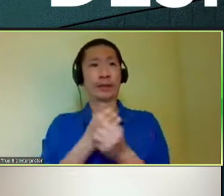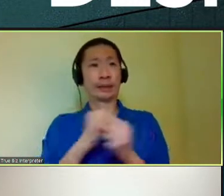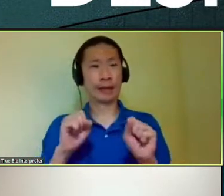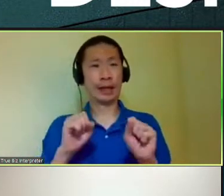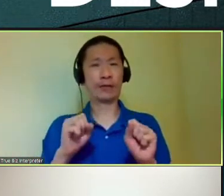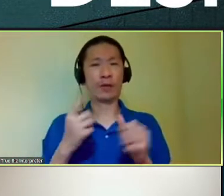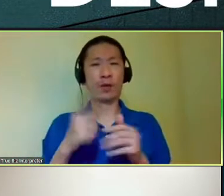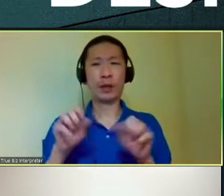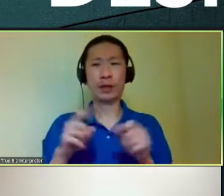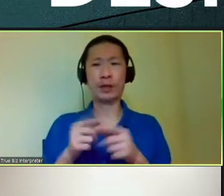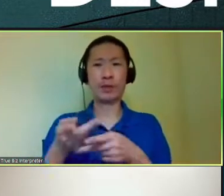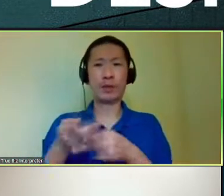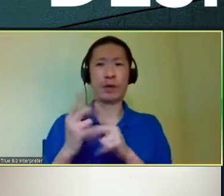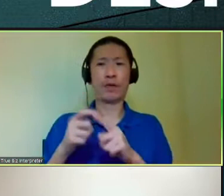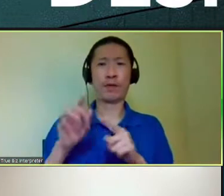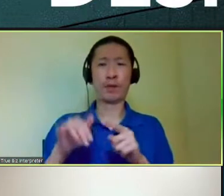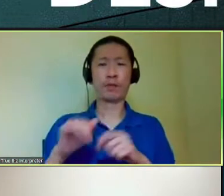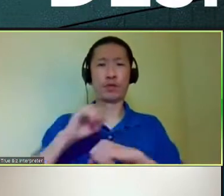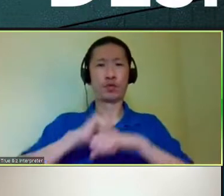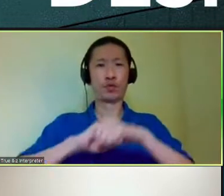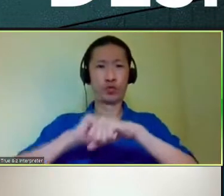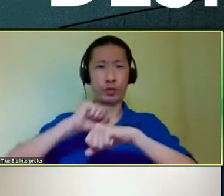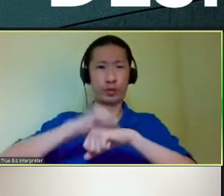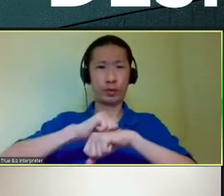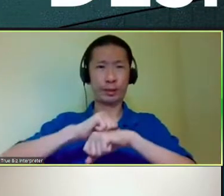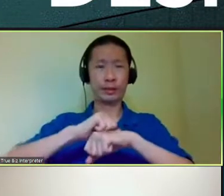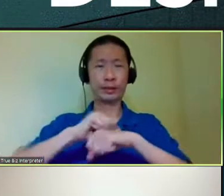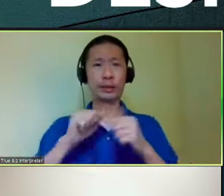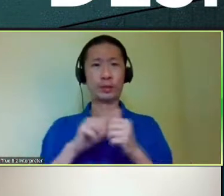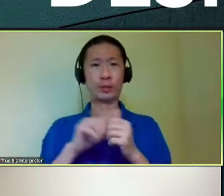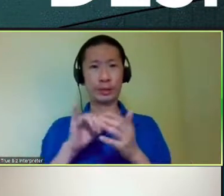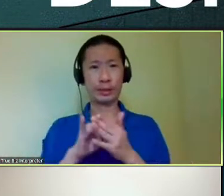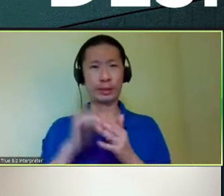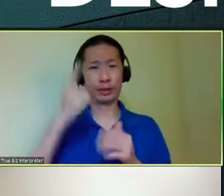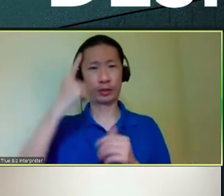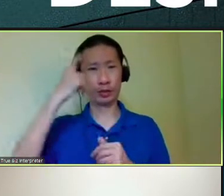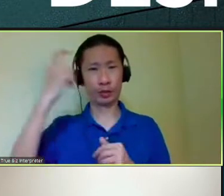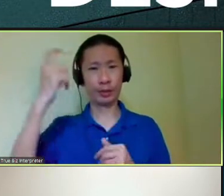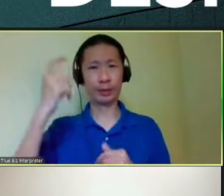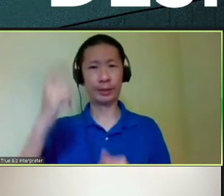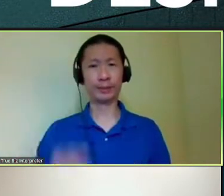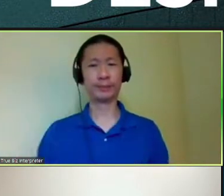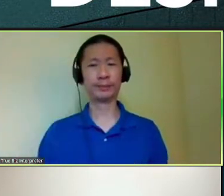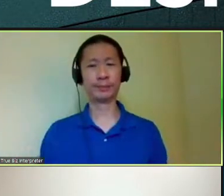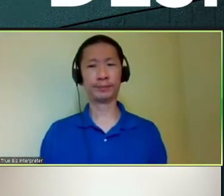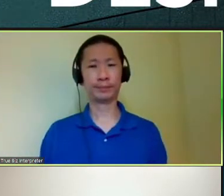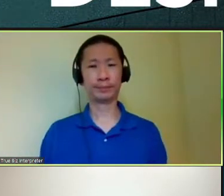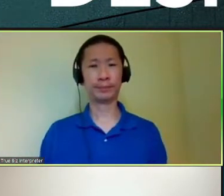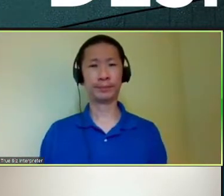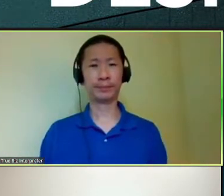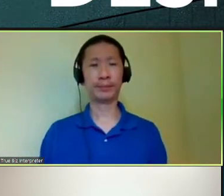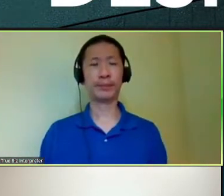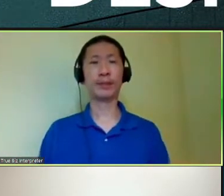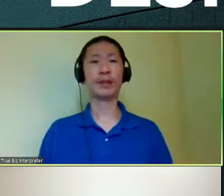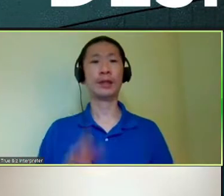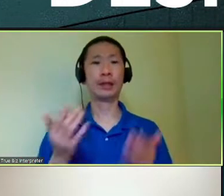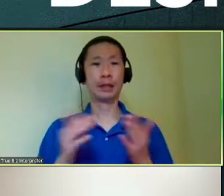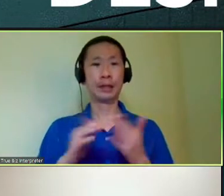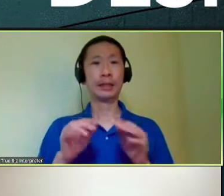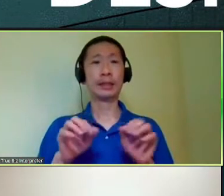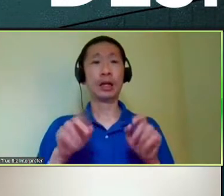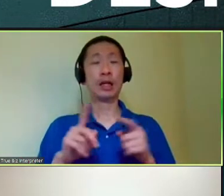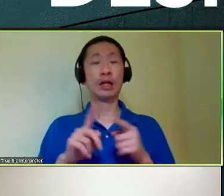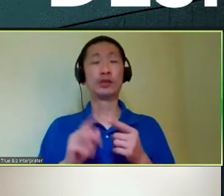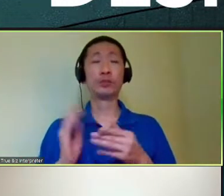can you borrow from those structures in this dreaming? And this is like an opportunity to again disrupt and